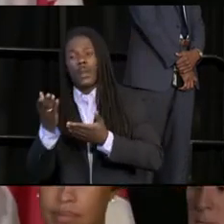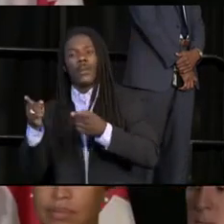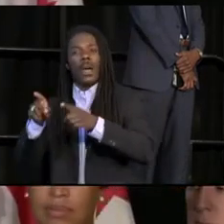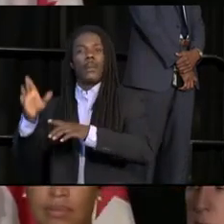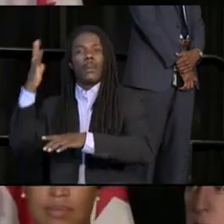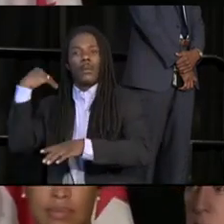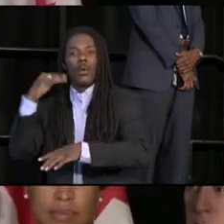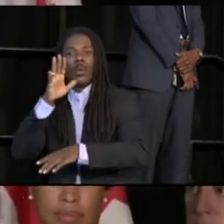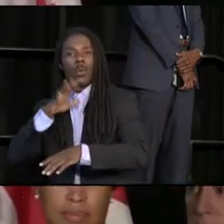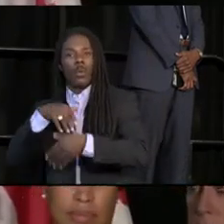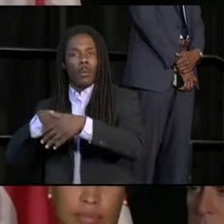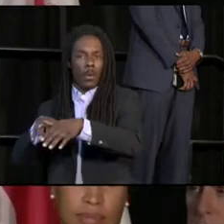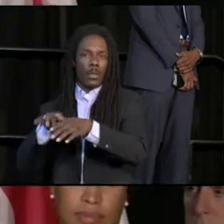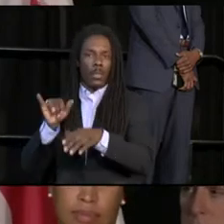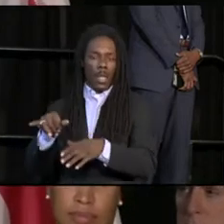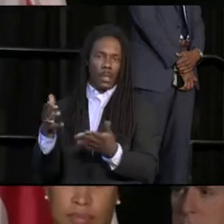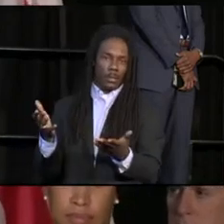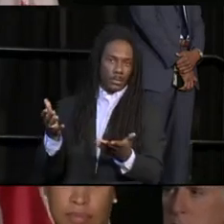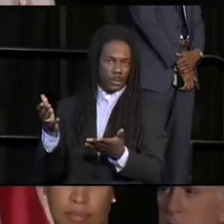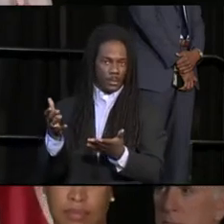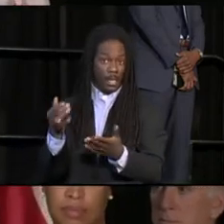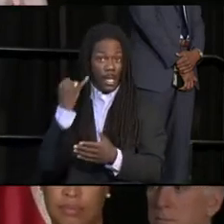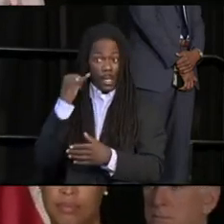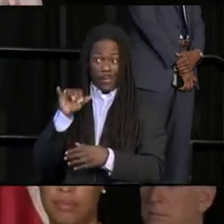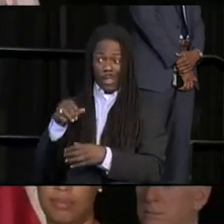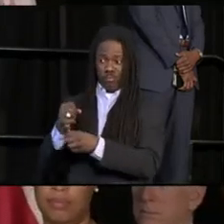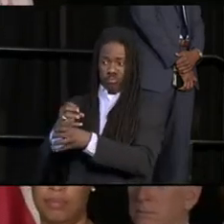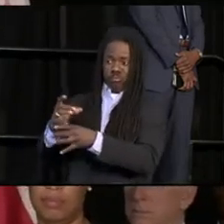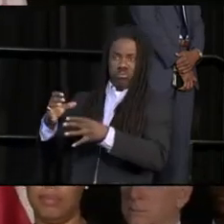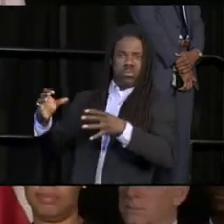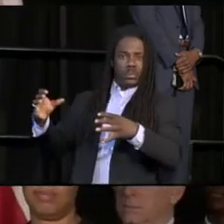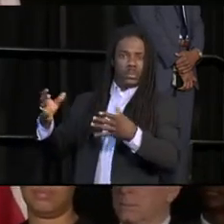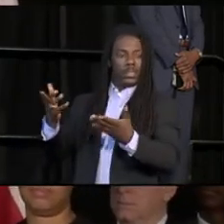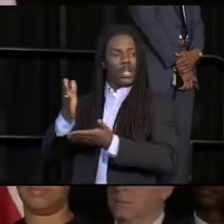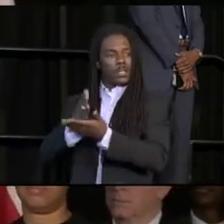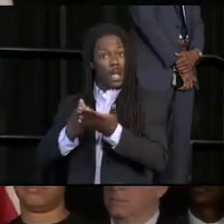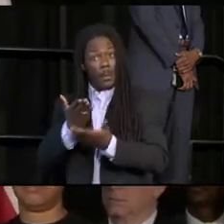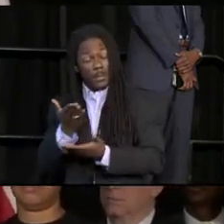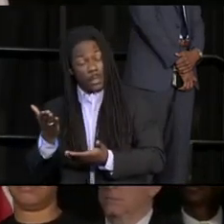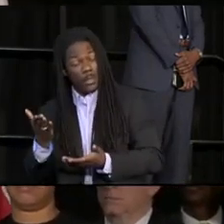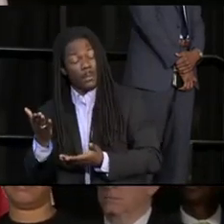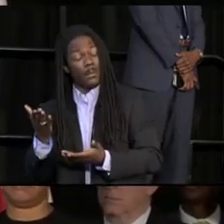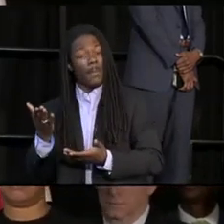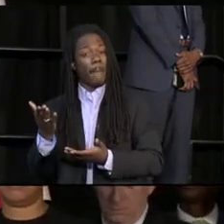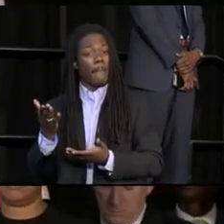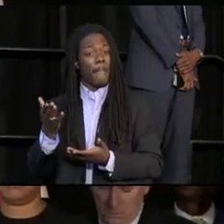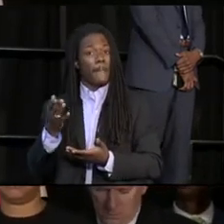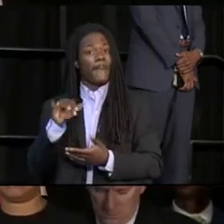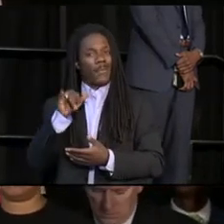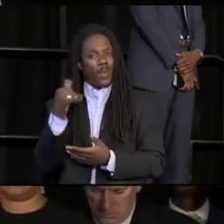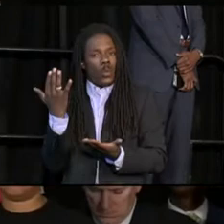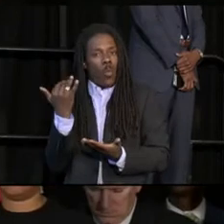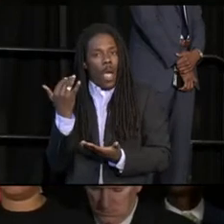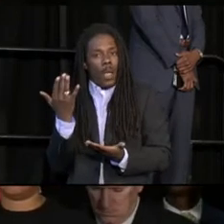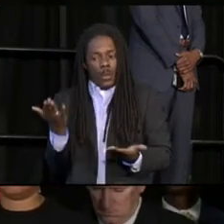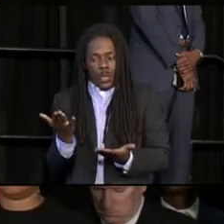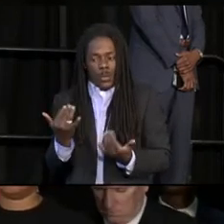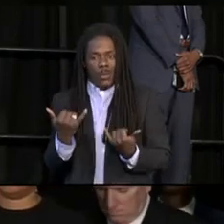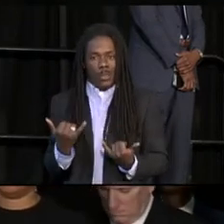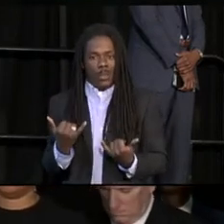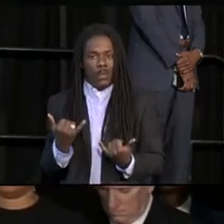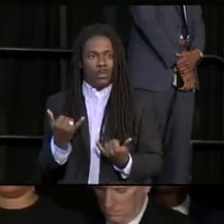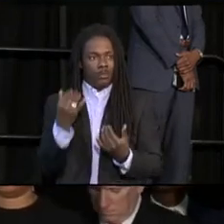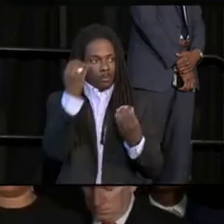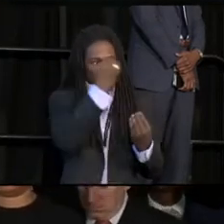the Women's March in the event that the crowd gets that big. Some of those things is one of the reasons that we're here today, is to